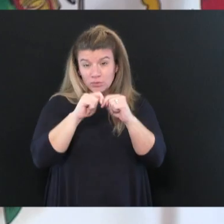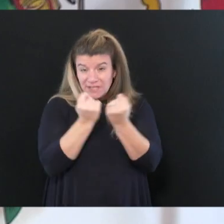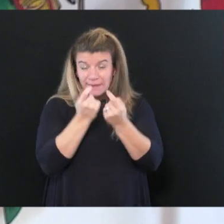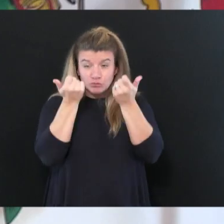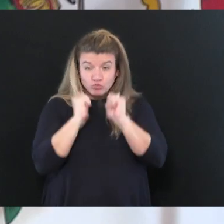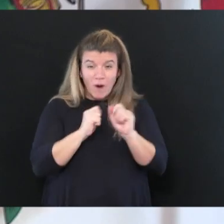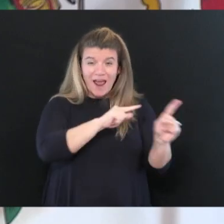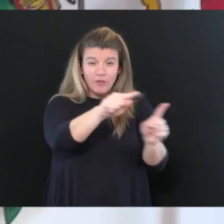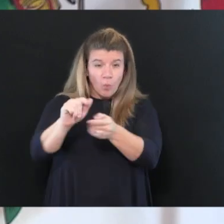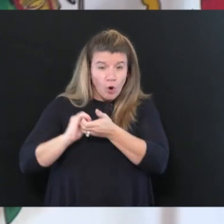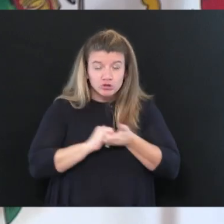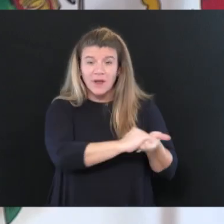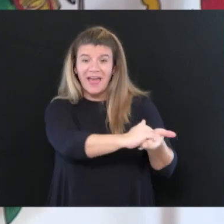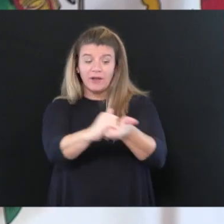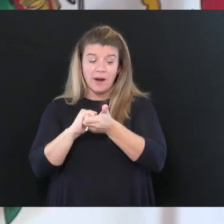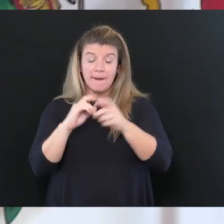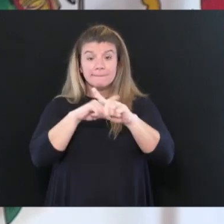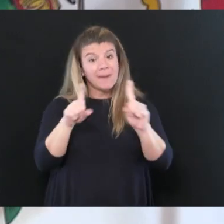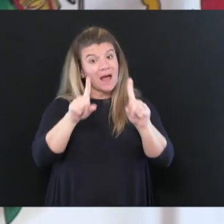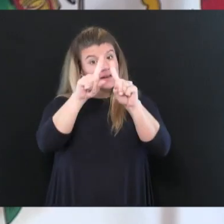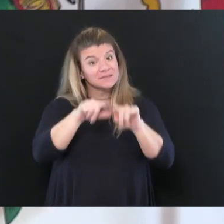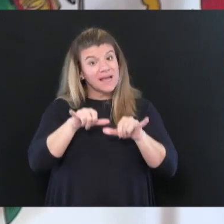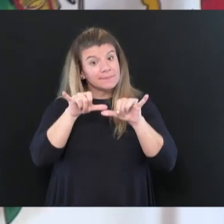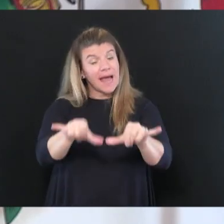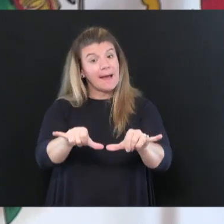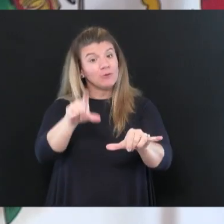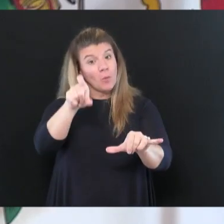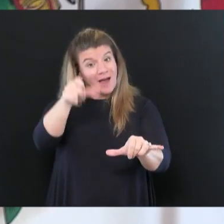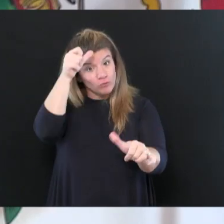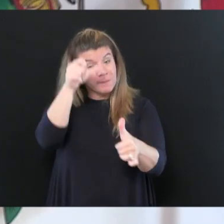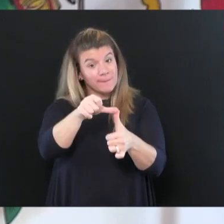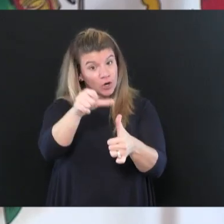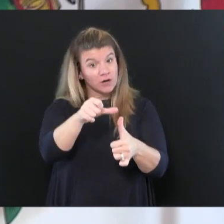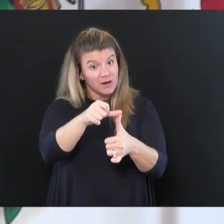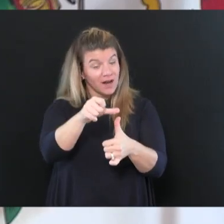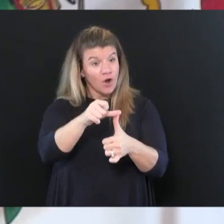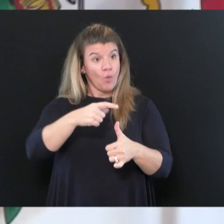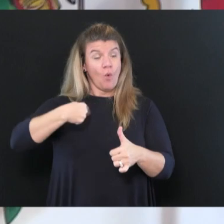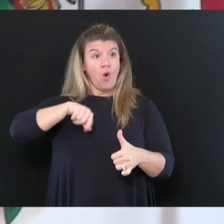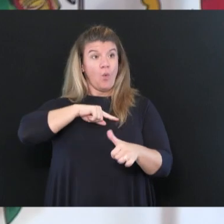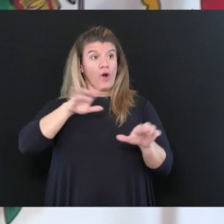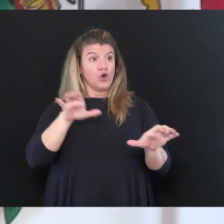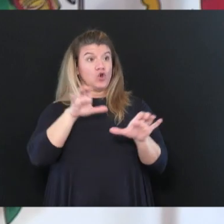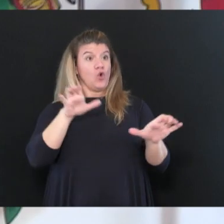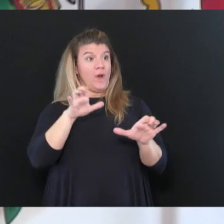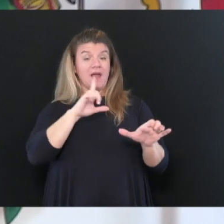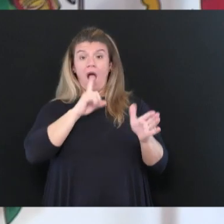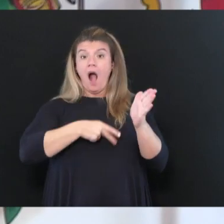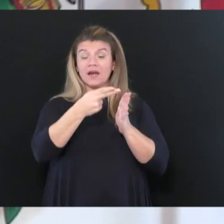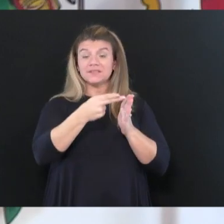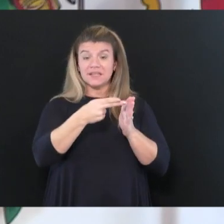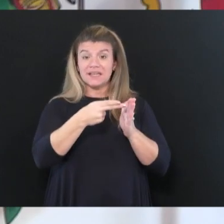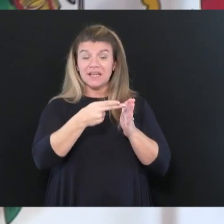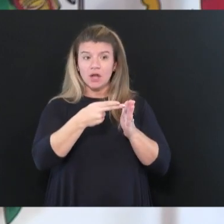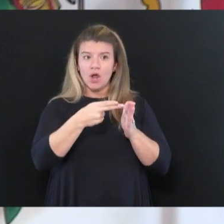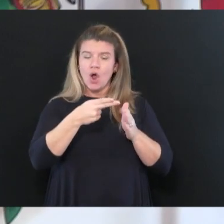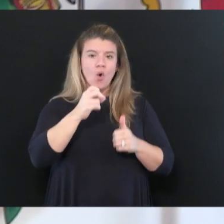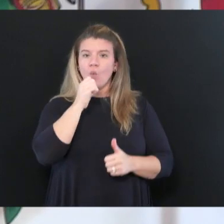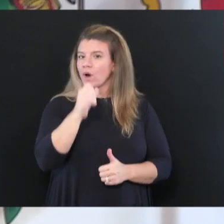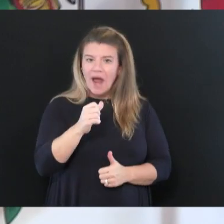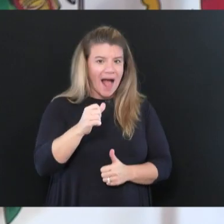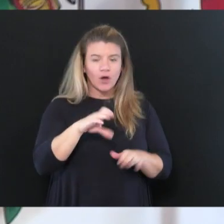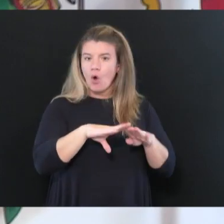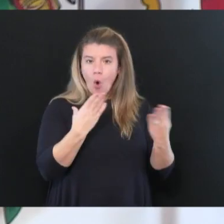trying. But at the same time, we've got to remember, too, that what we're doing more than anything is we're not going